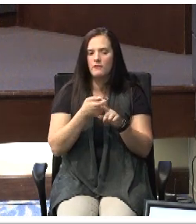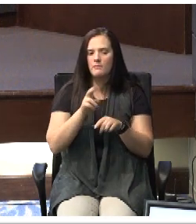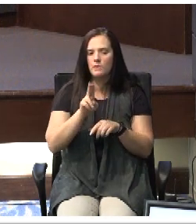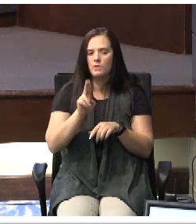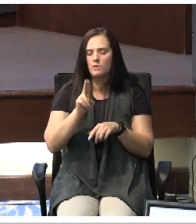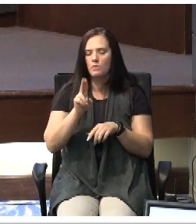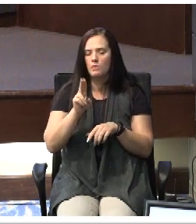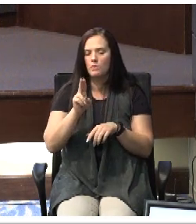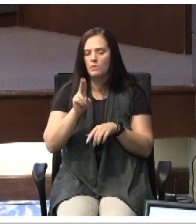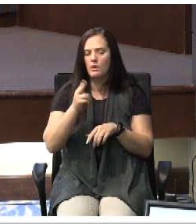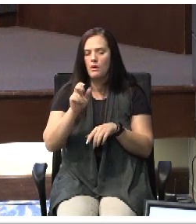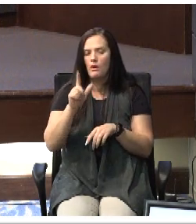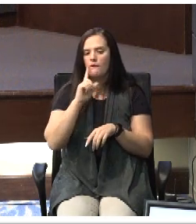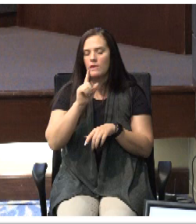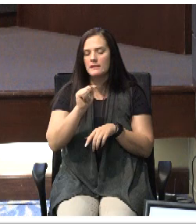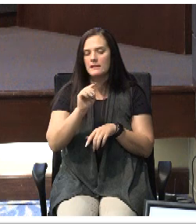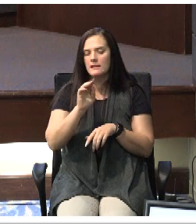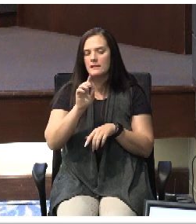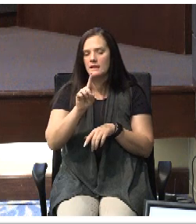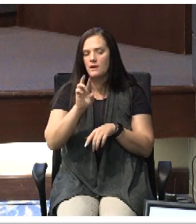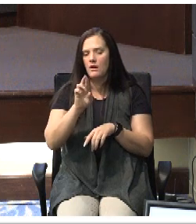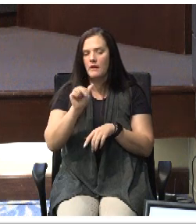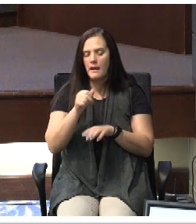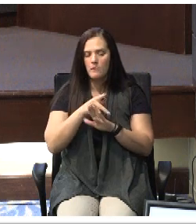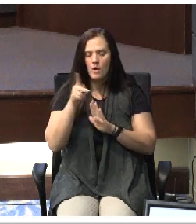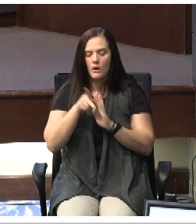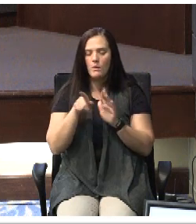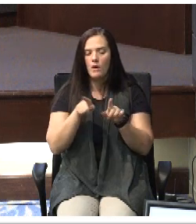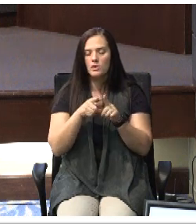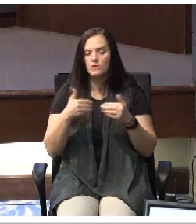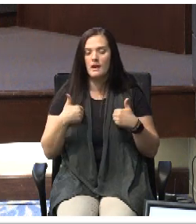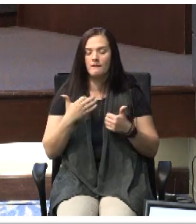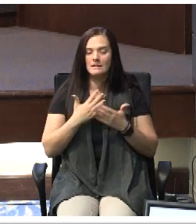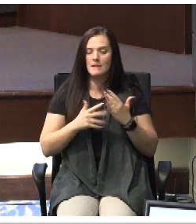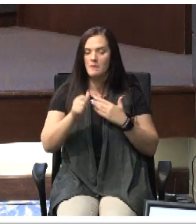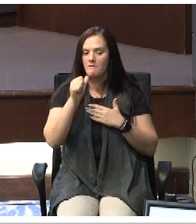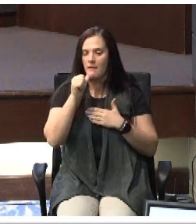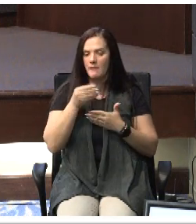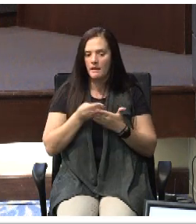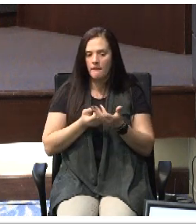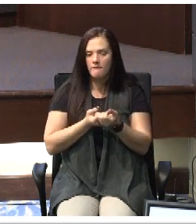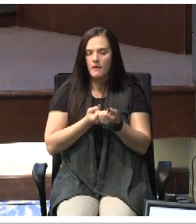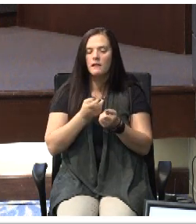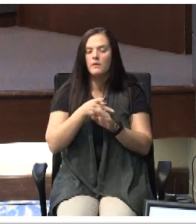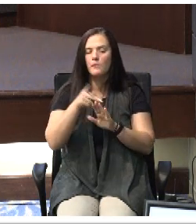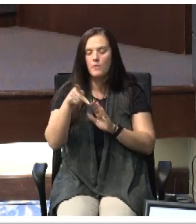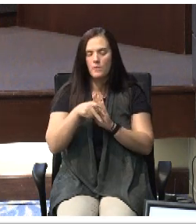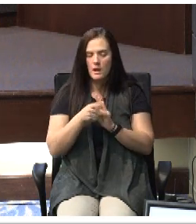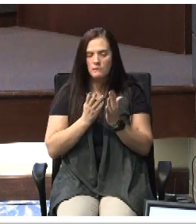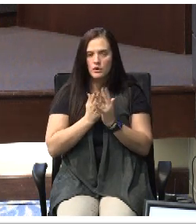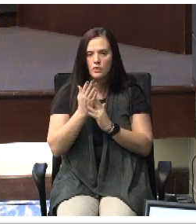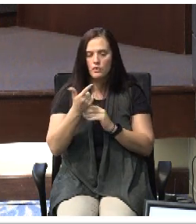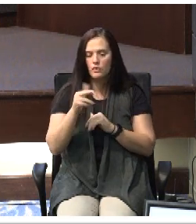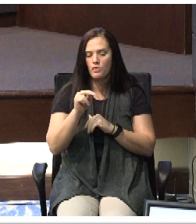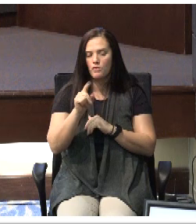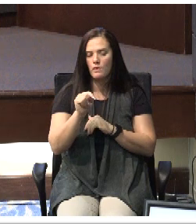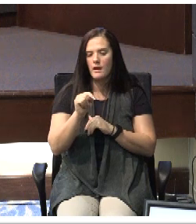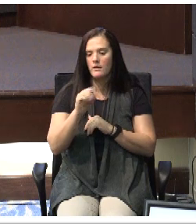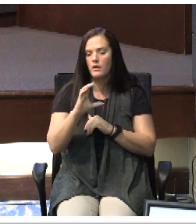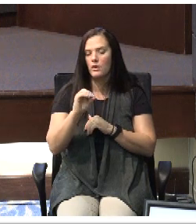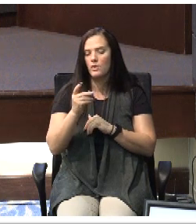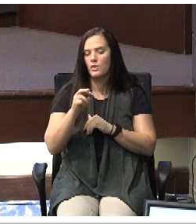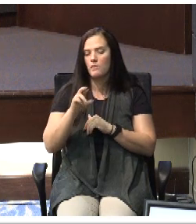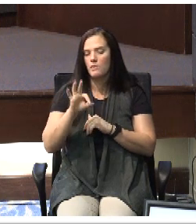all for our TBRA program. And then we also have some privately funded programs through a grant with the Cooper